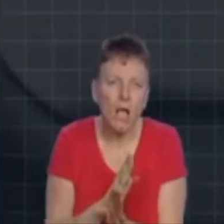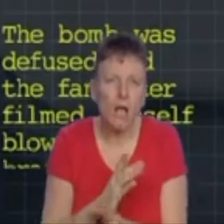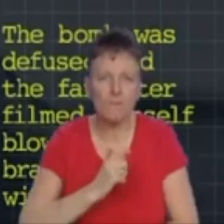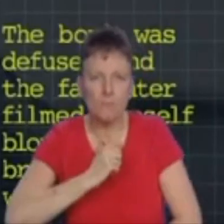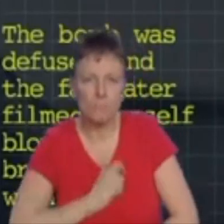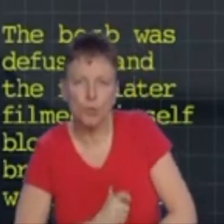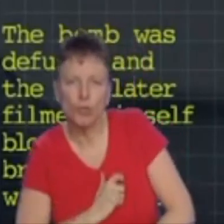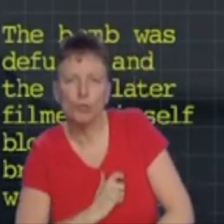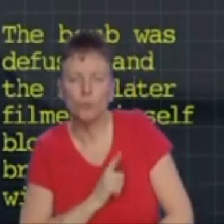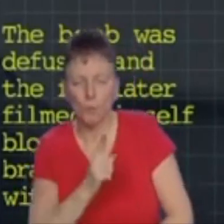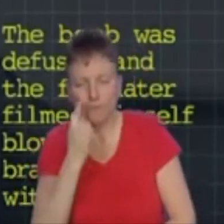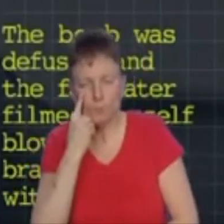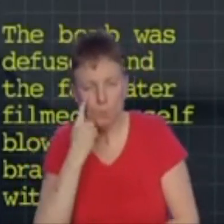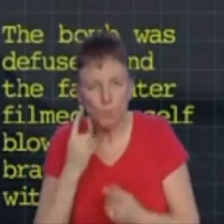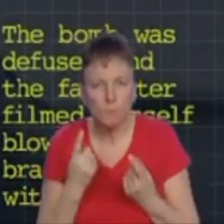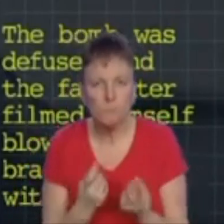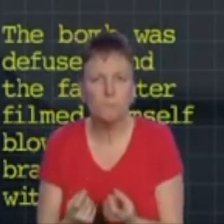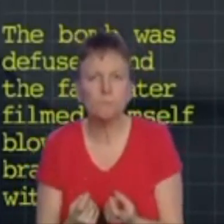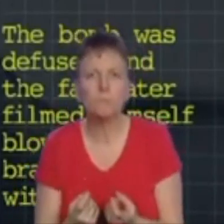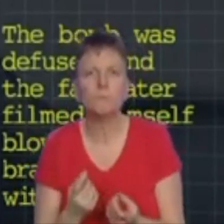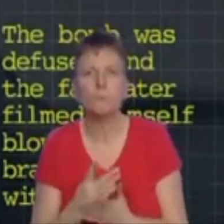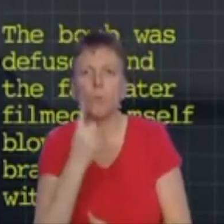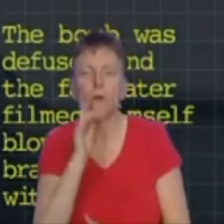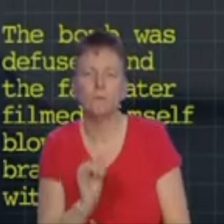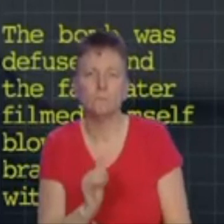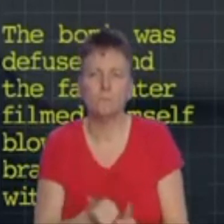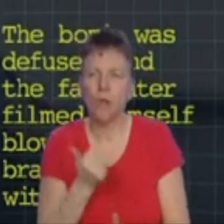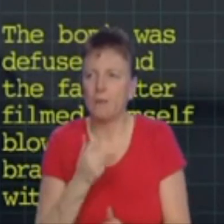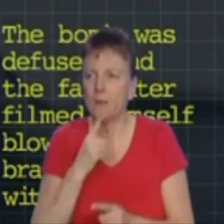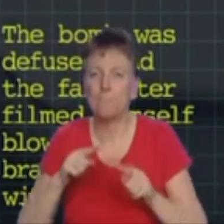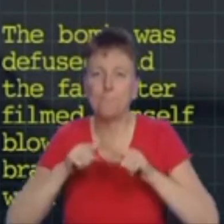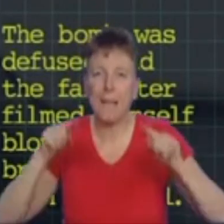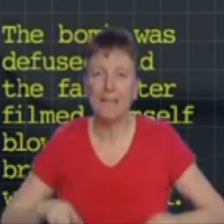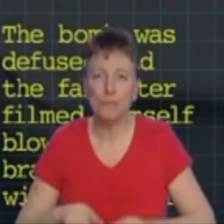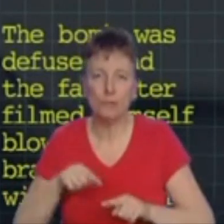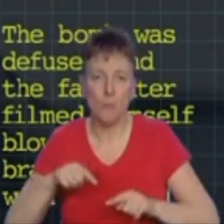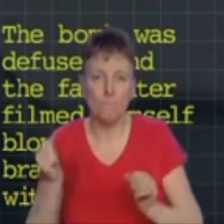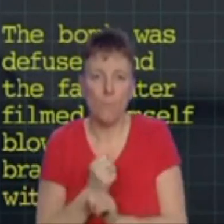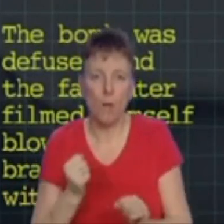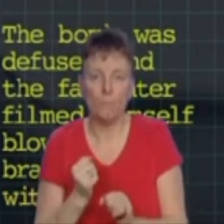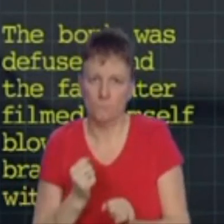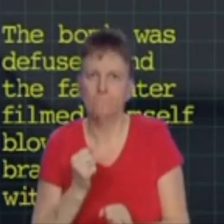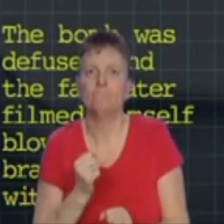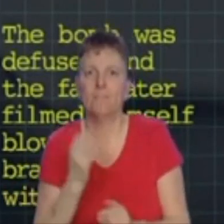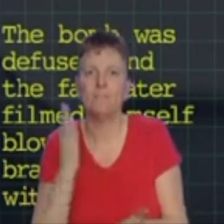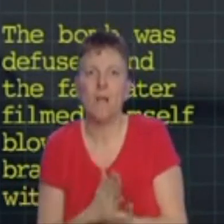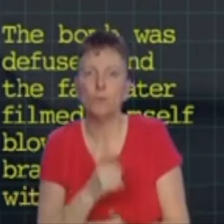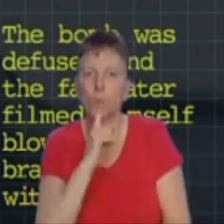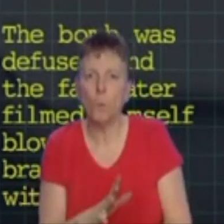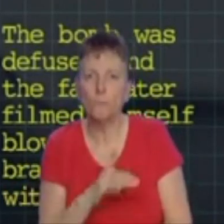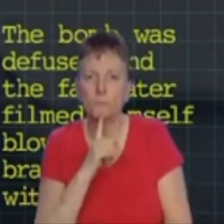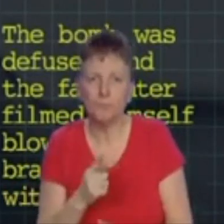it's one of the great myths that a package bomb will tick. In fact, it won't, because it's not set in a timer. It's designed to go off when you open